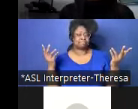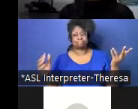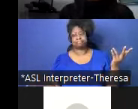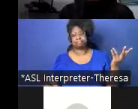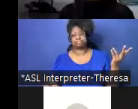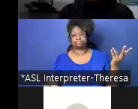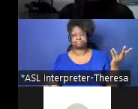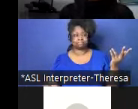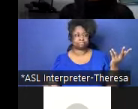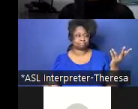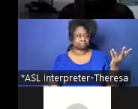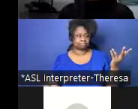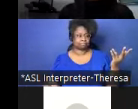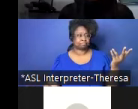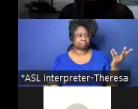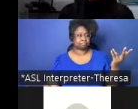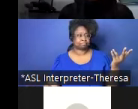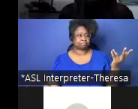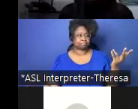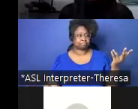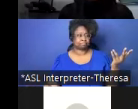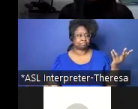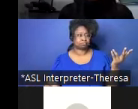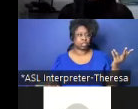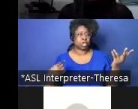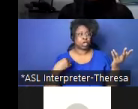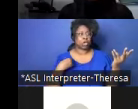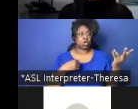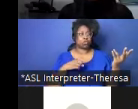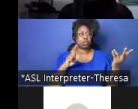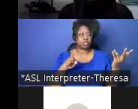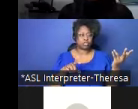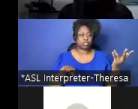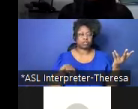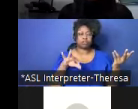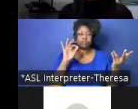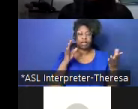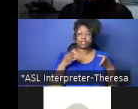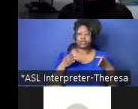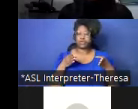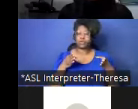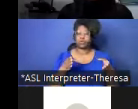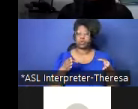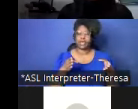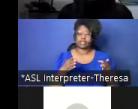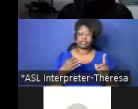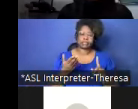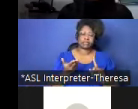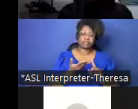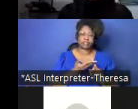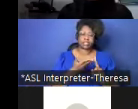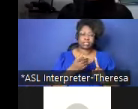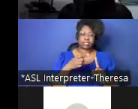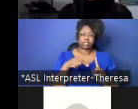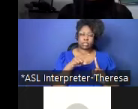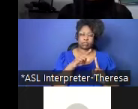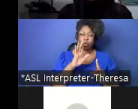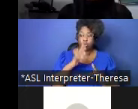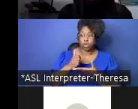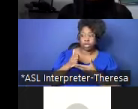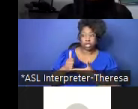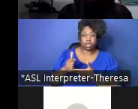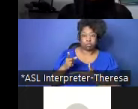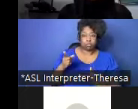we should find a way to convince them that it's actually in their benefit. They